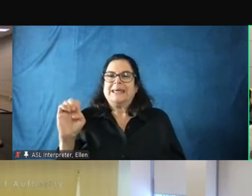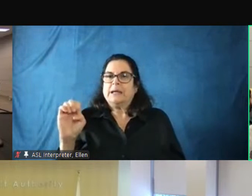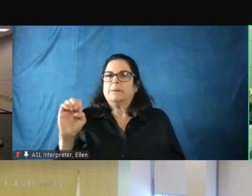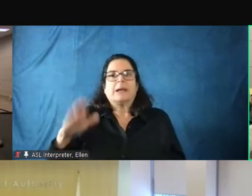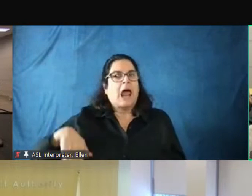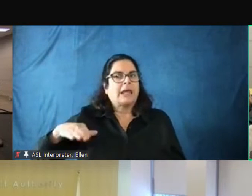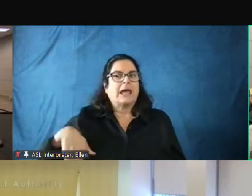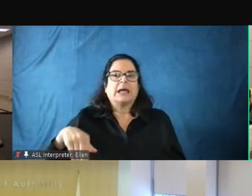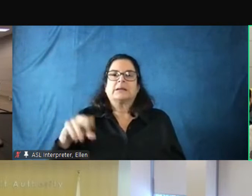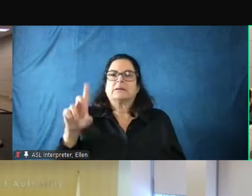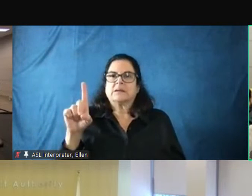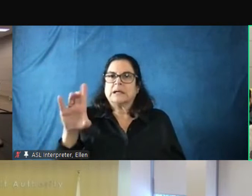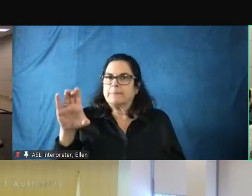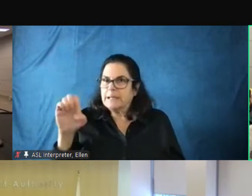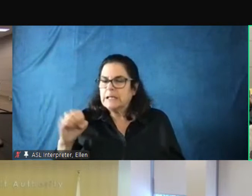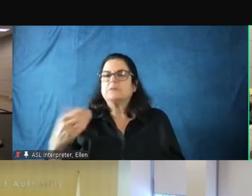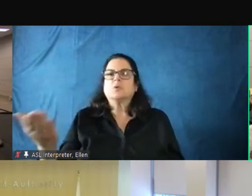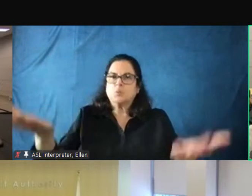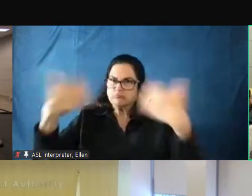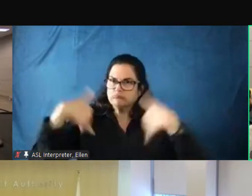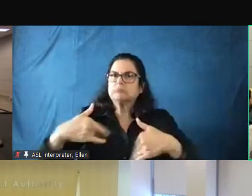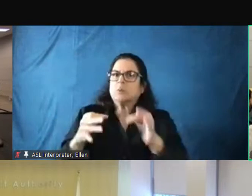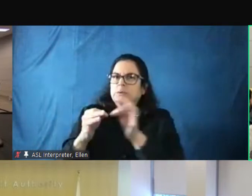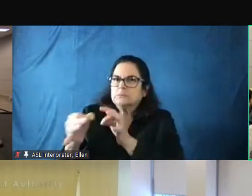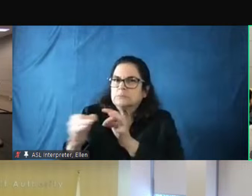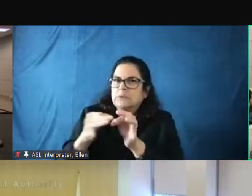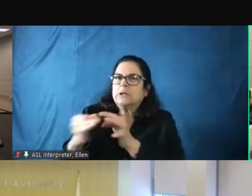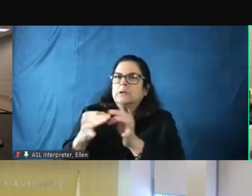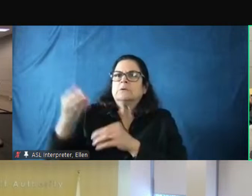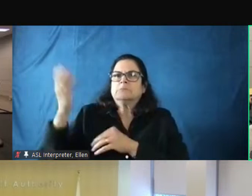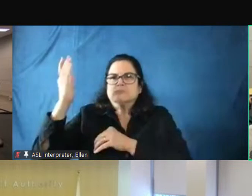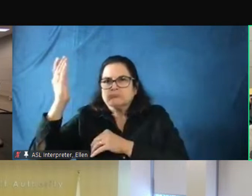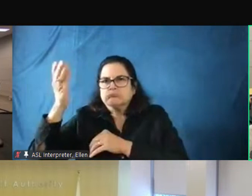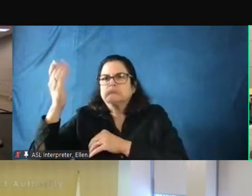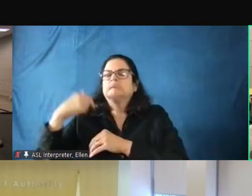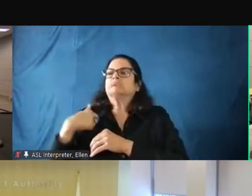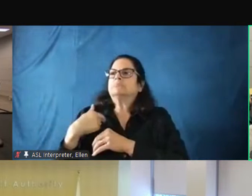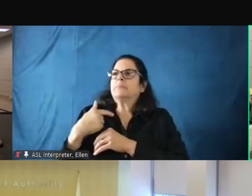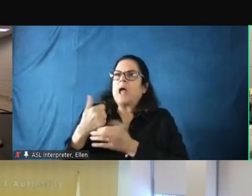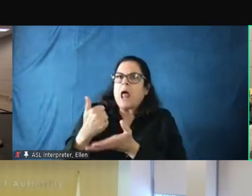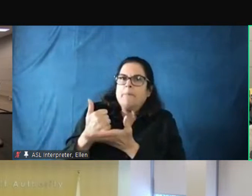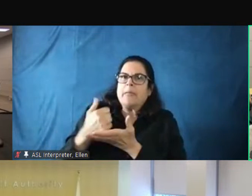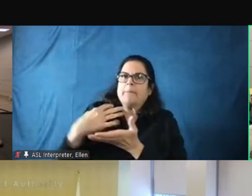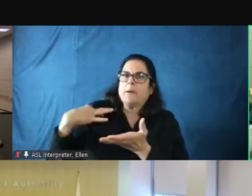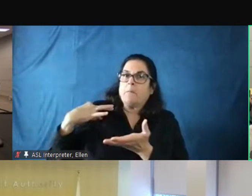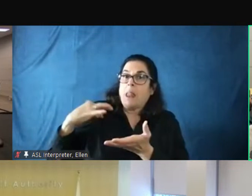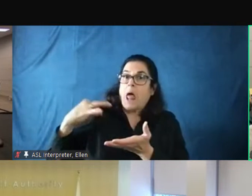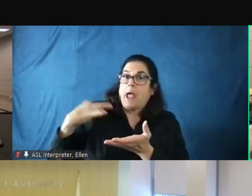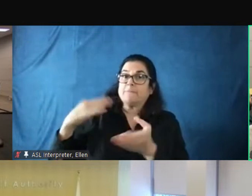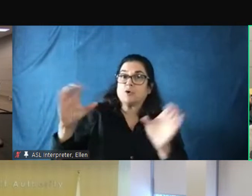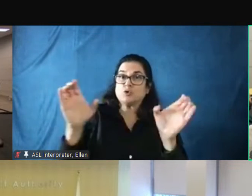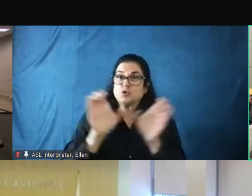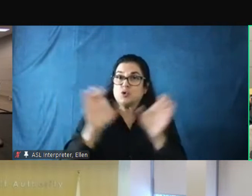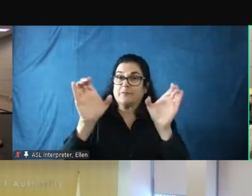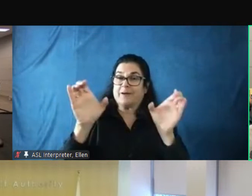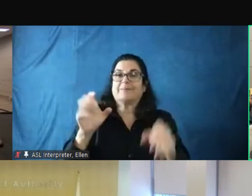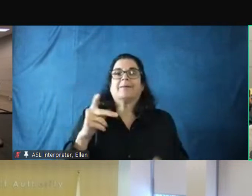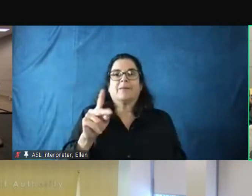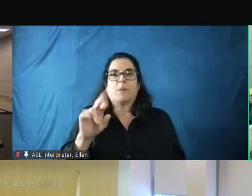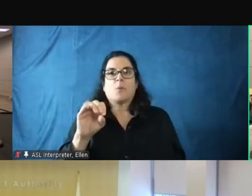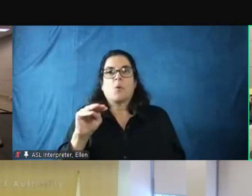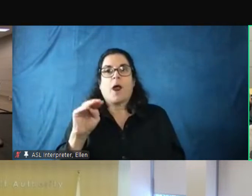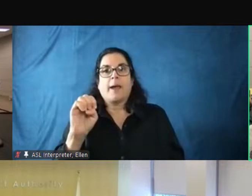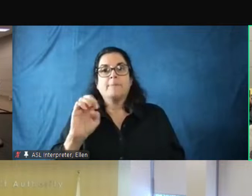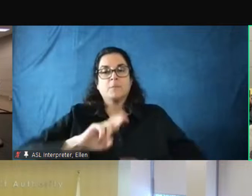talked them through the program, helped them out with their application to make sure that they were certified, so that by the time the prime was releasing packages, they had